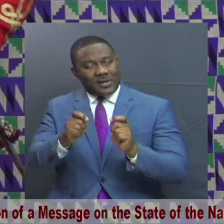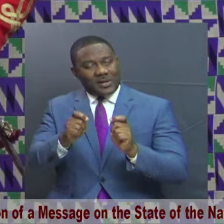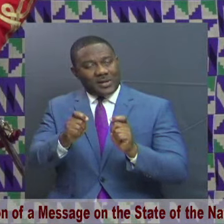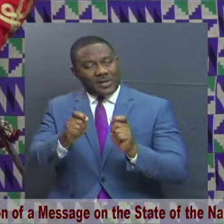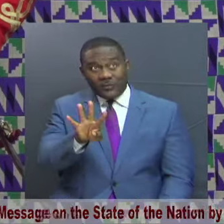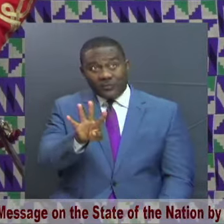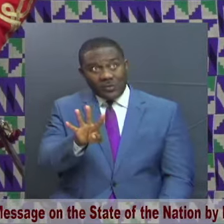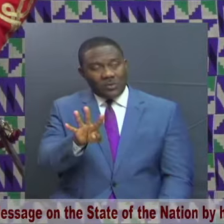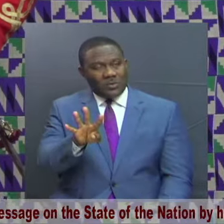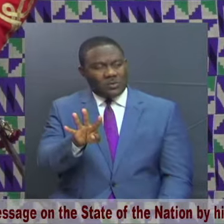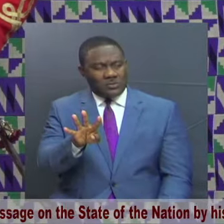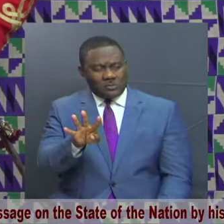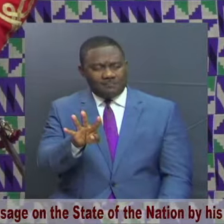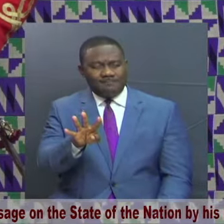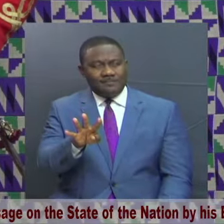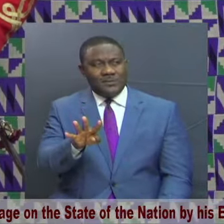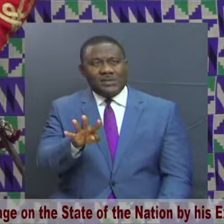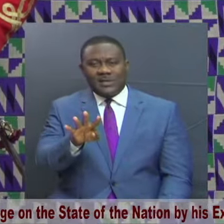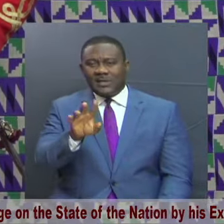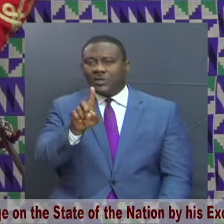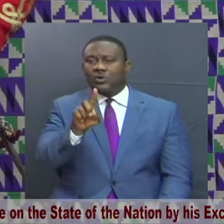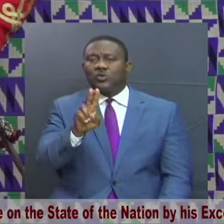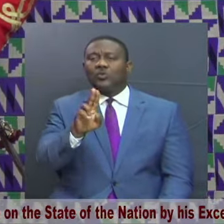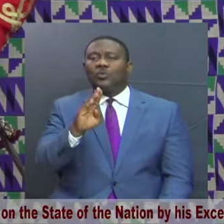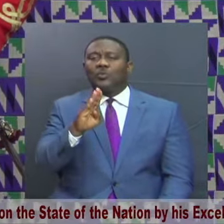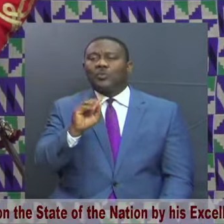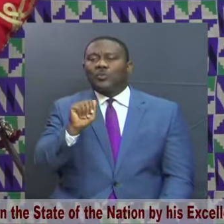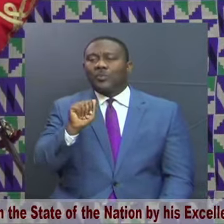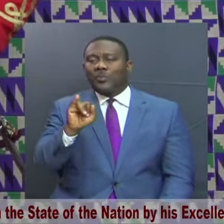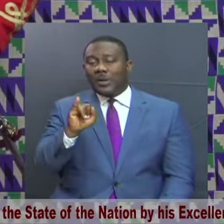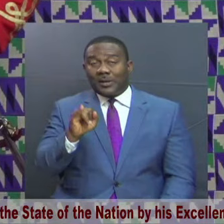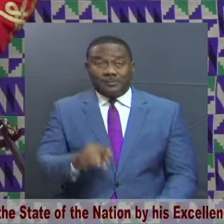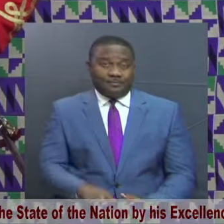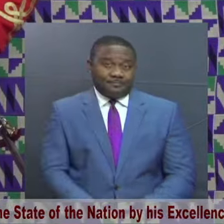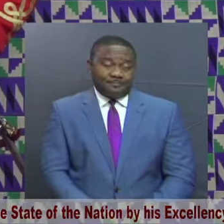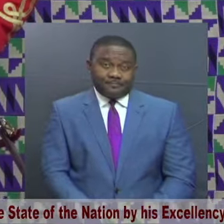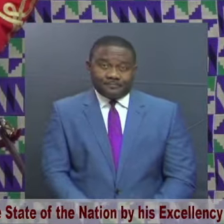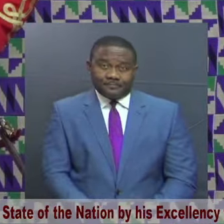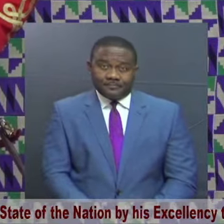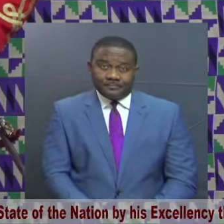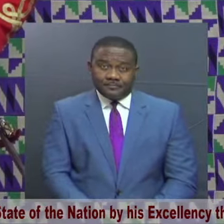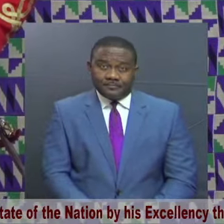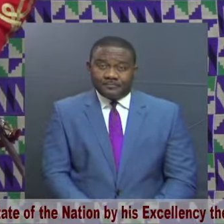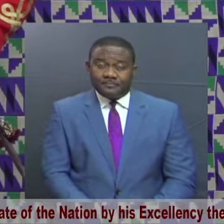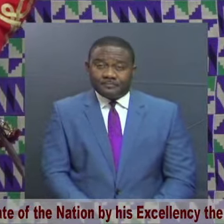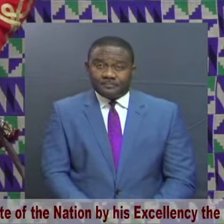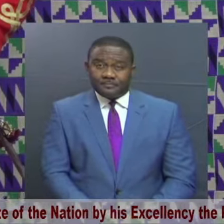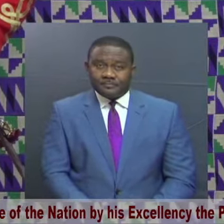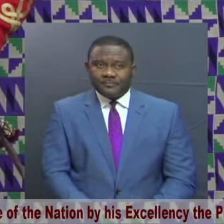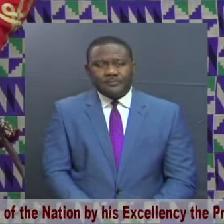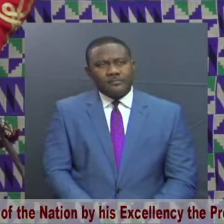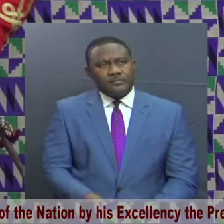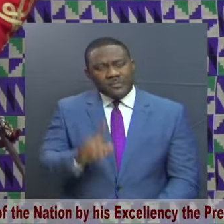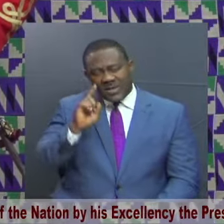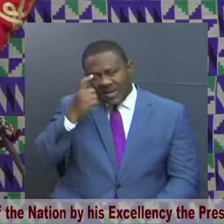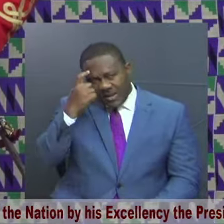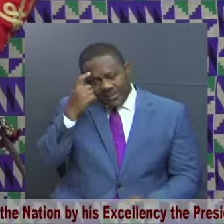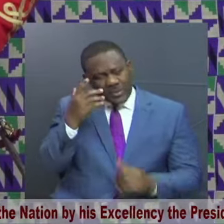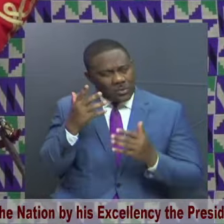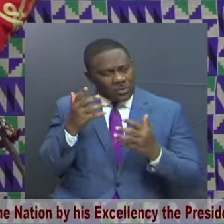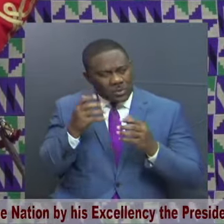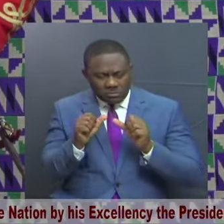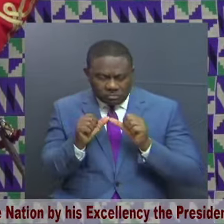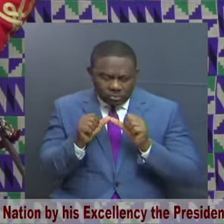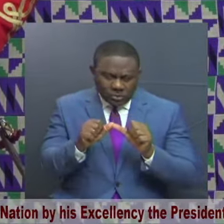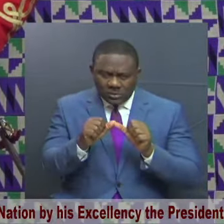Summit held in Dubai government has remained committed to improving the teaching and out and learning of